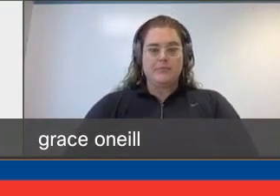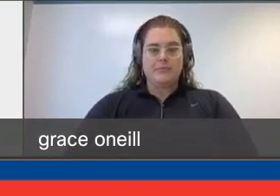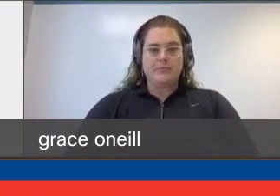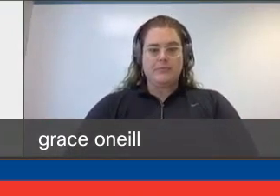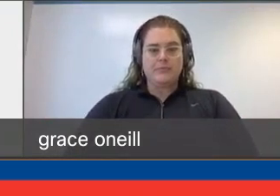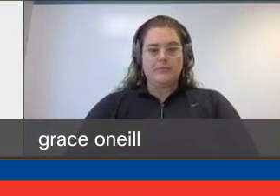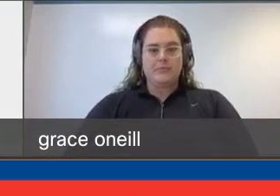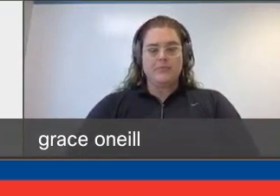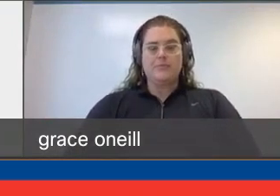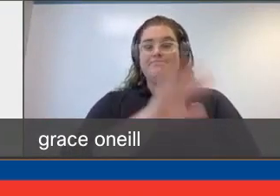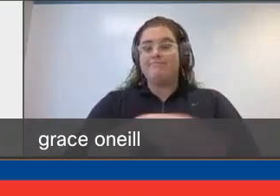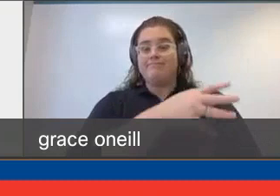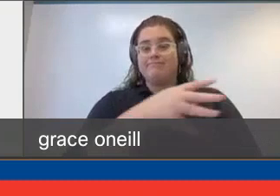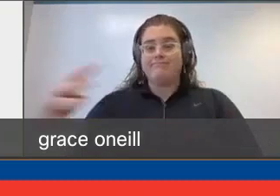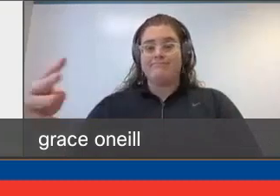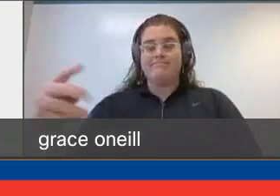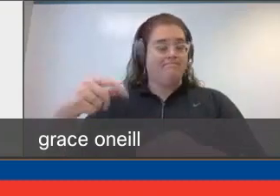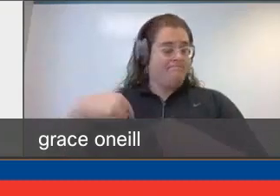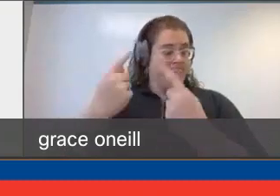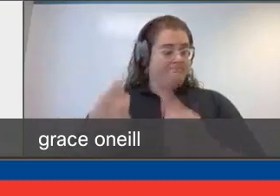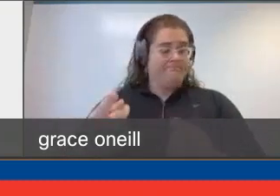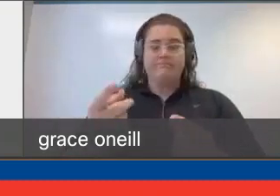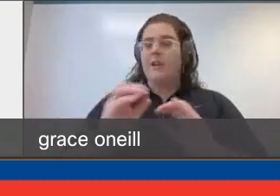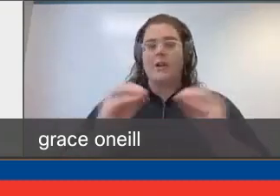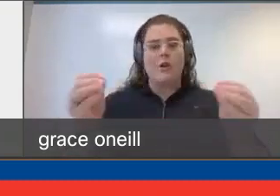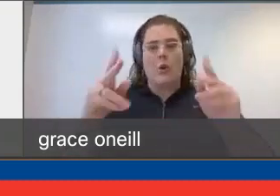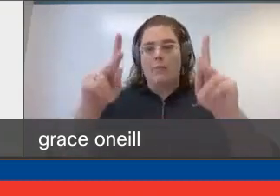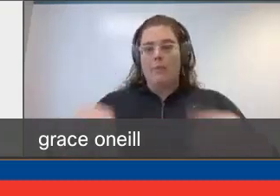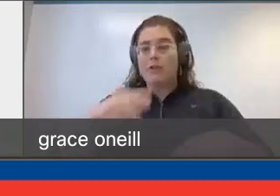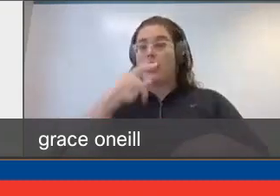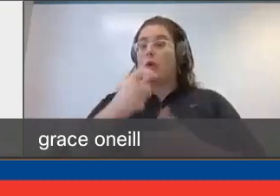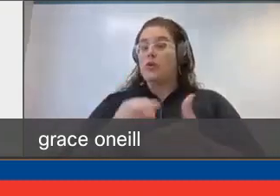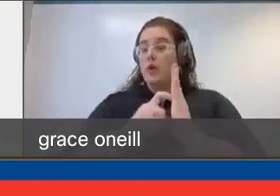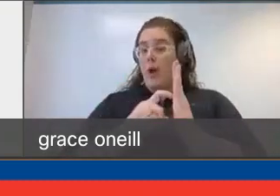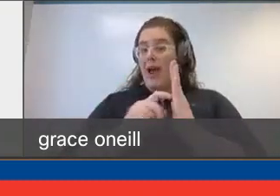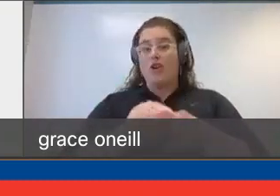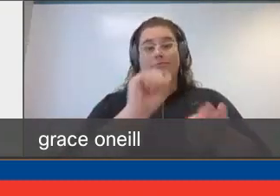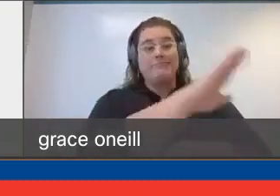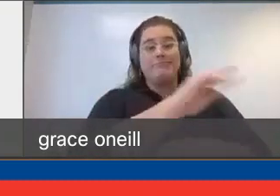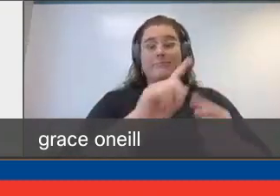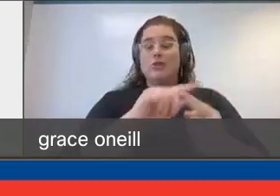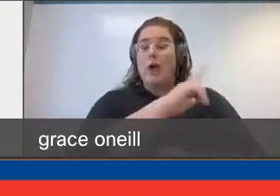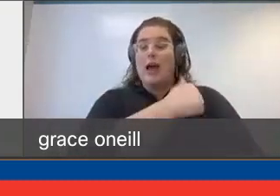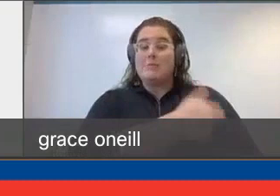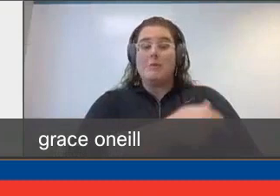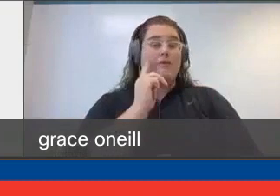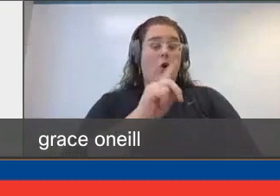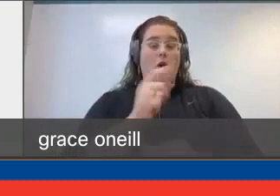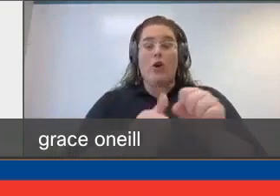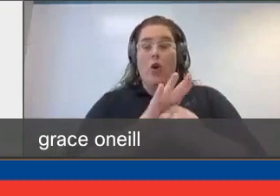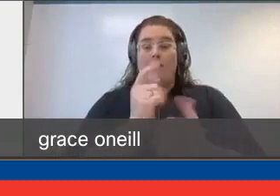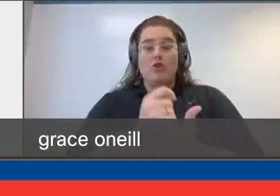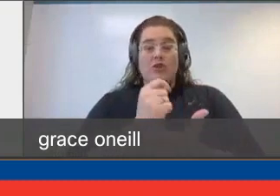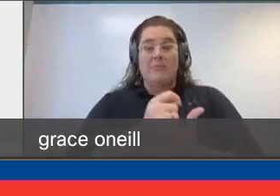We have not had a person who has contracted COVID who has required inpatient treatment for COVID since